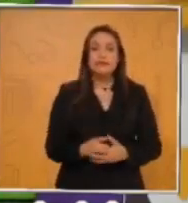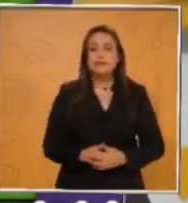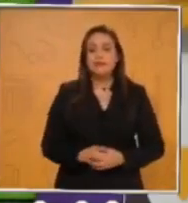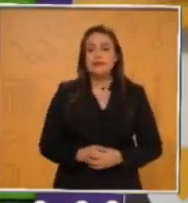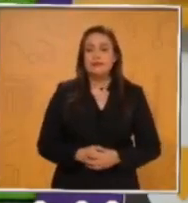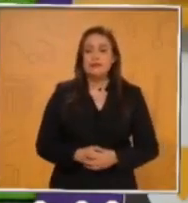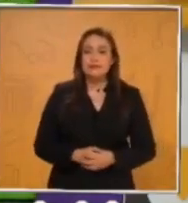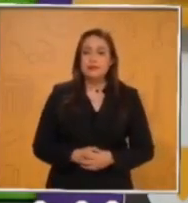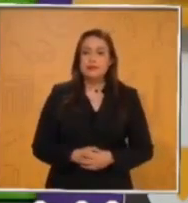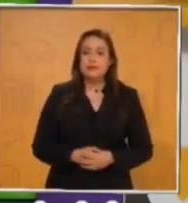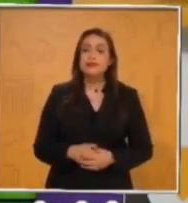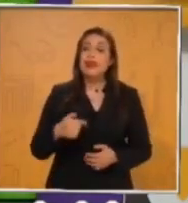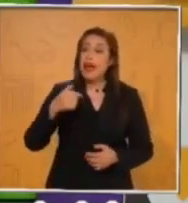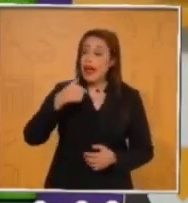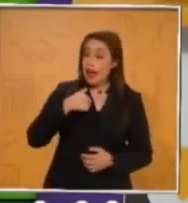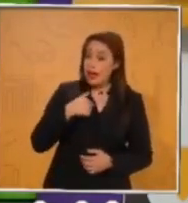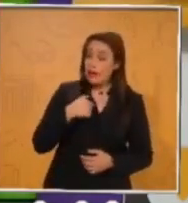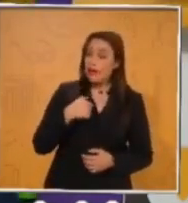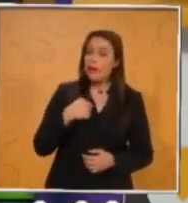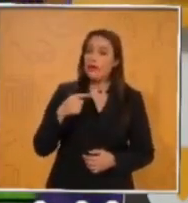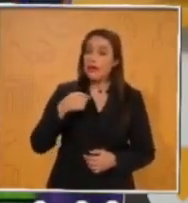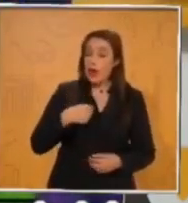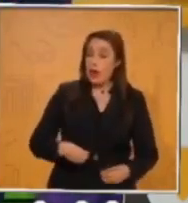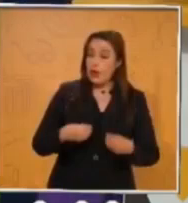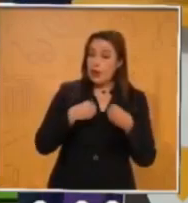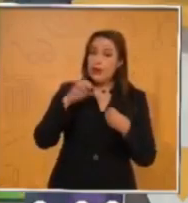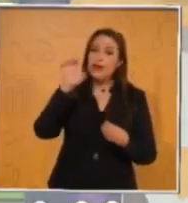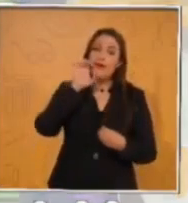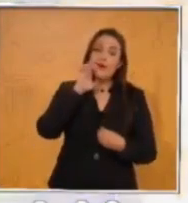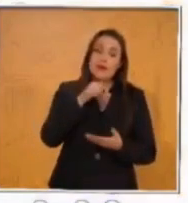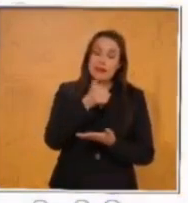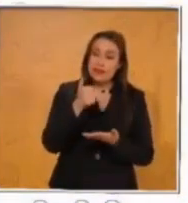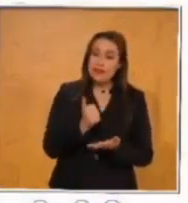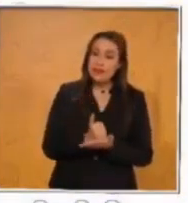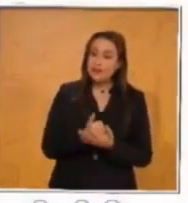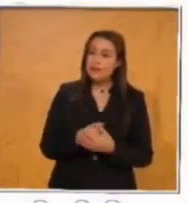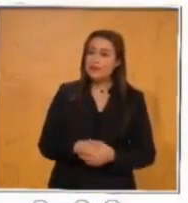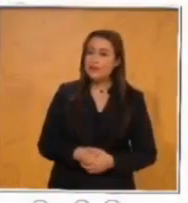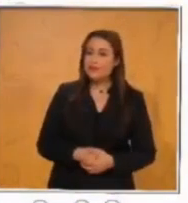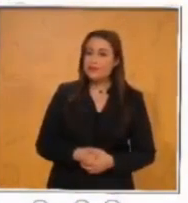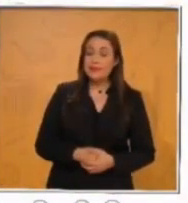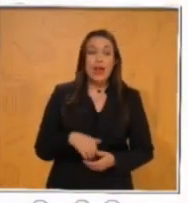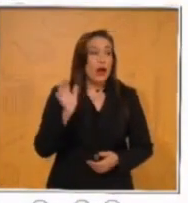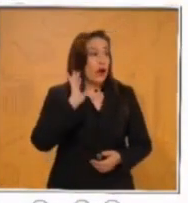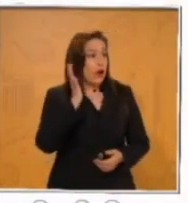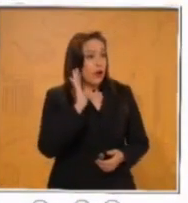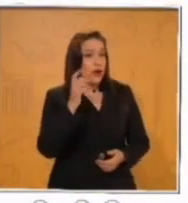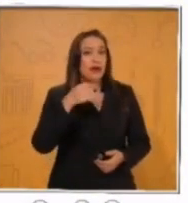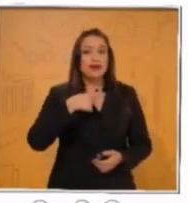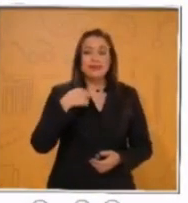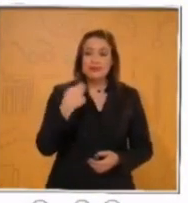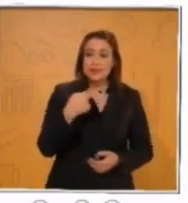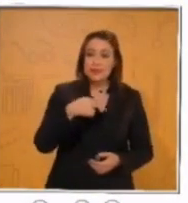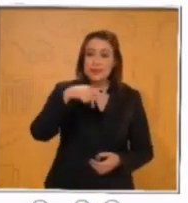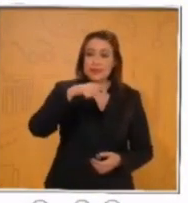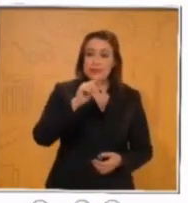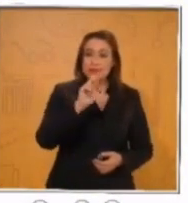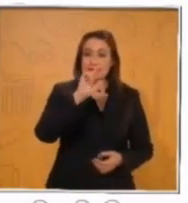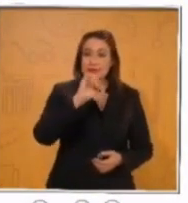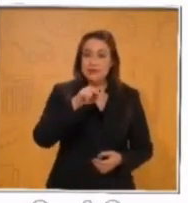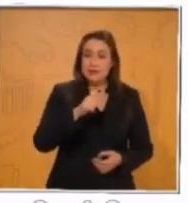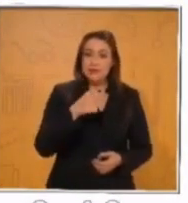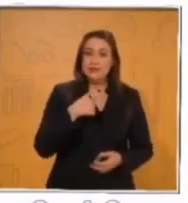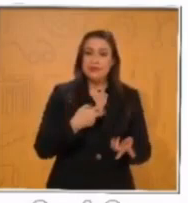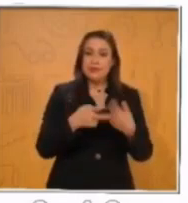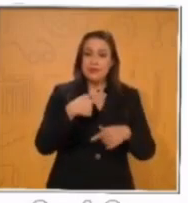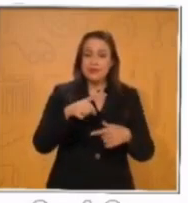Licio, I am from Escobedo City and will play Robert. Hello, my name is Karina and I'm from Escobedo City. I